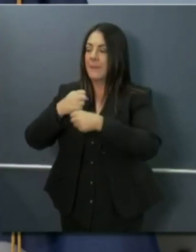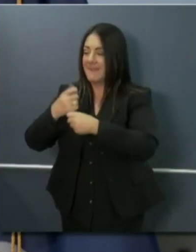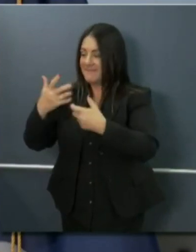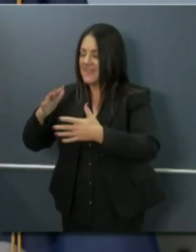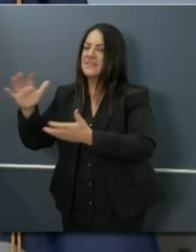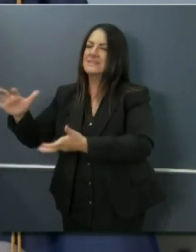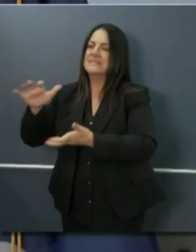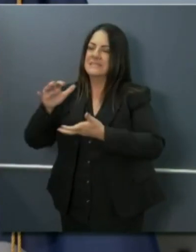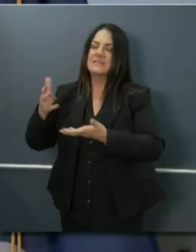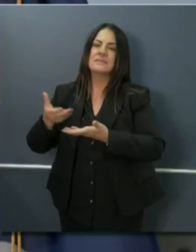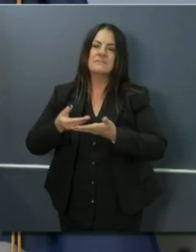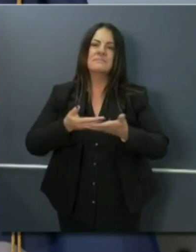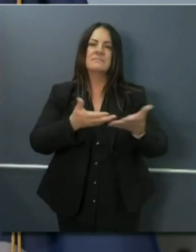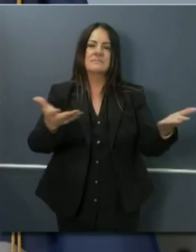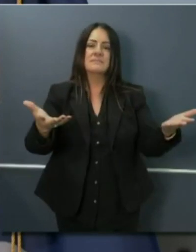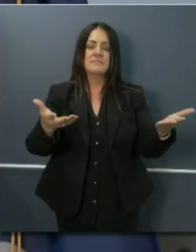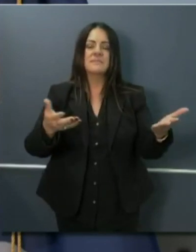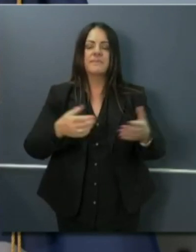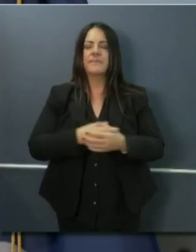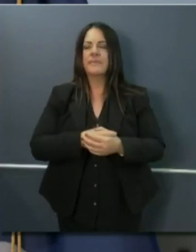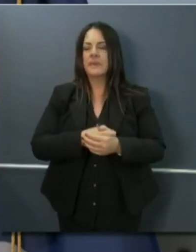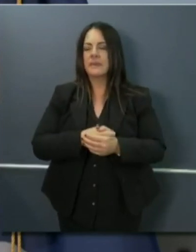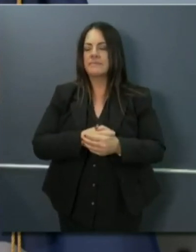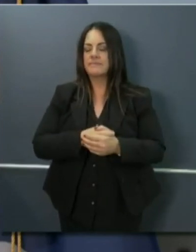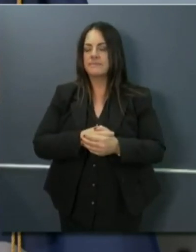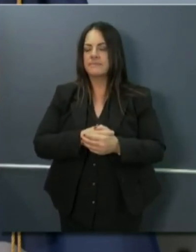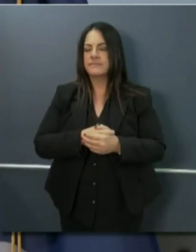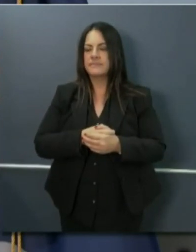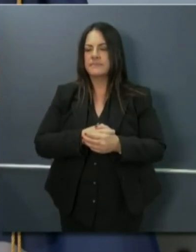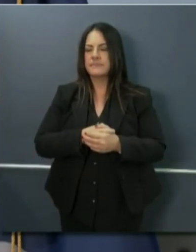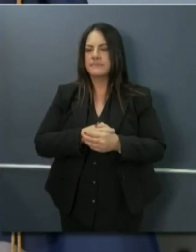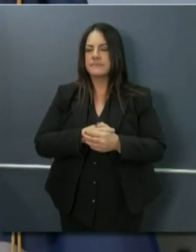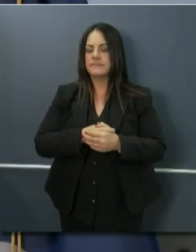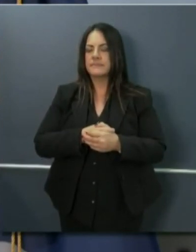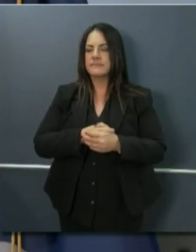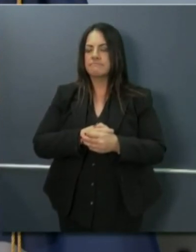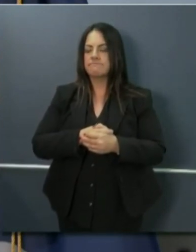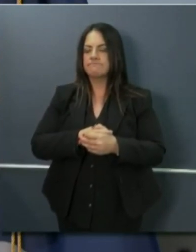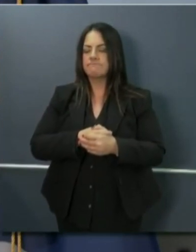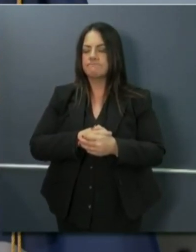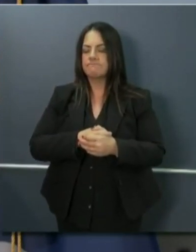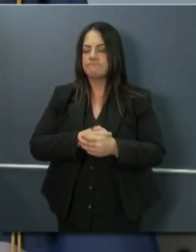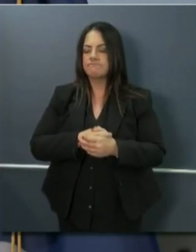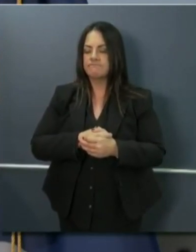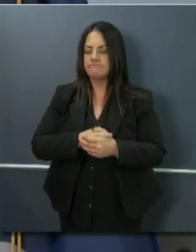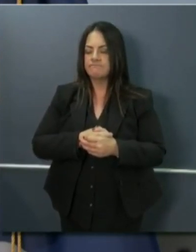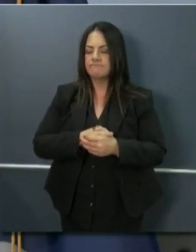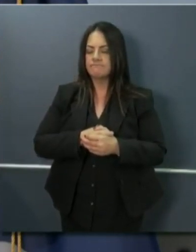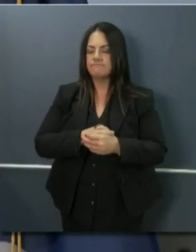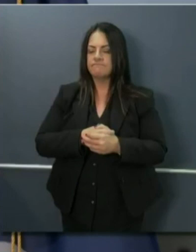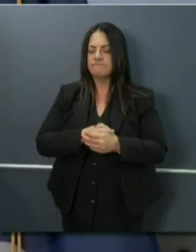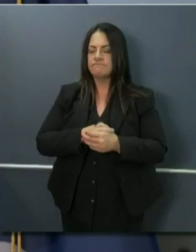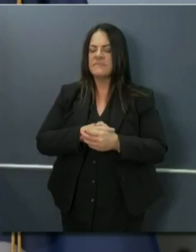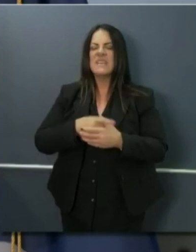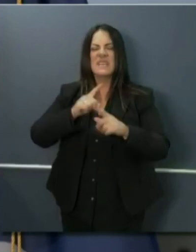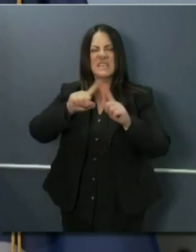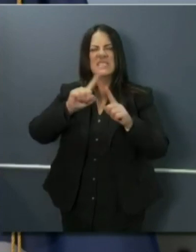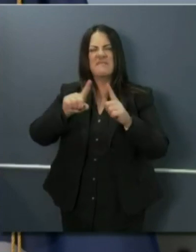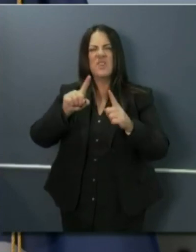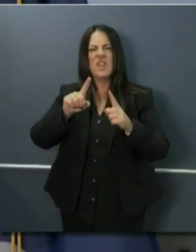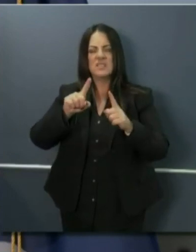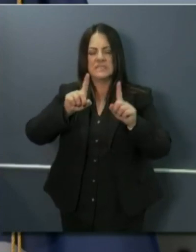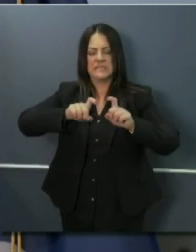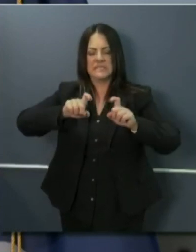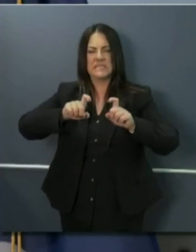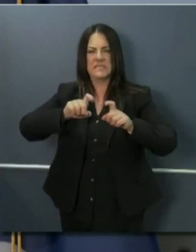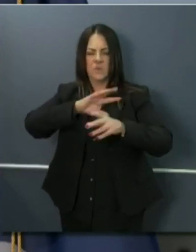continue to need, though this becomes less of a restrictive reality, the reagents, the RNA extraction kits, but for some of the